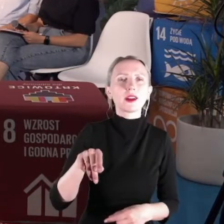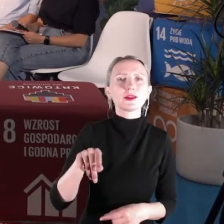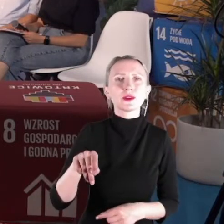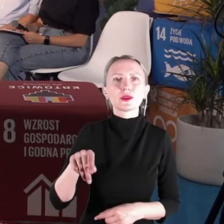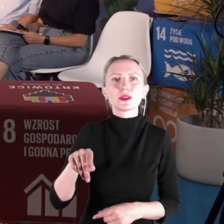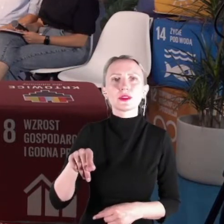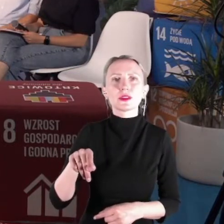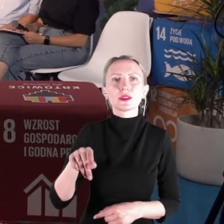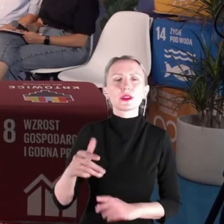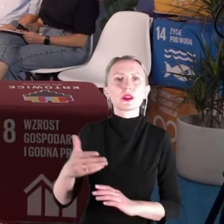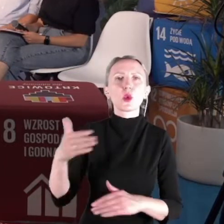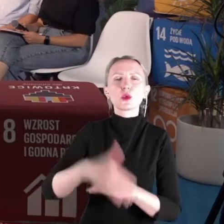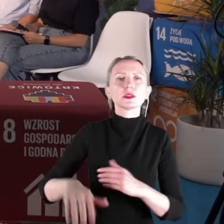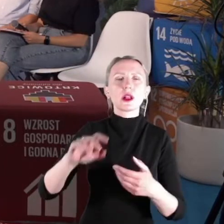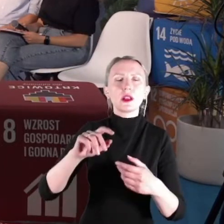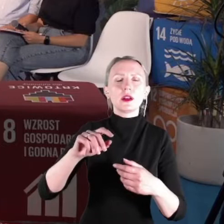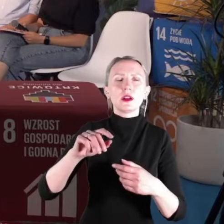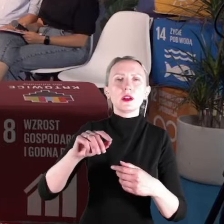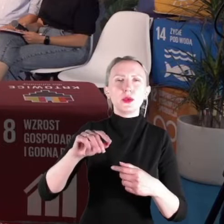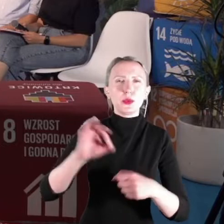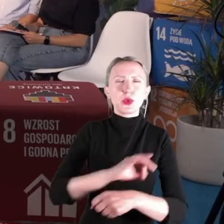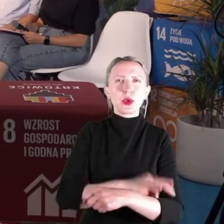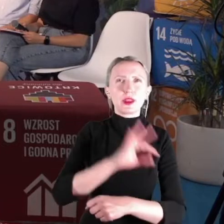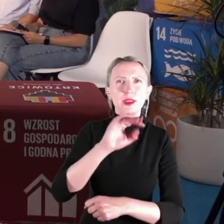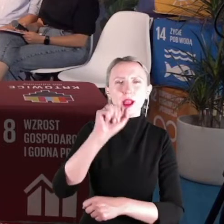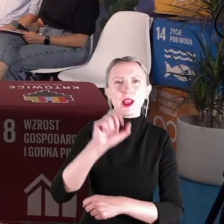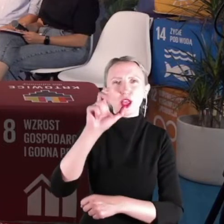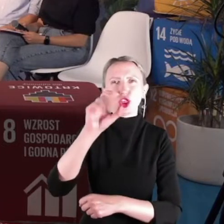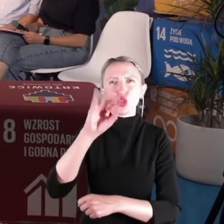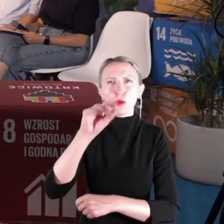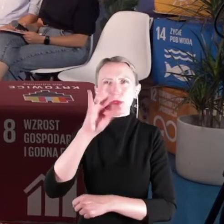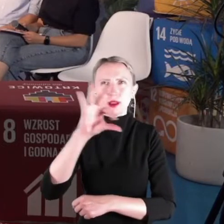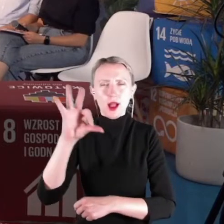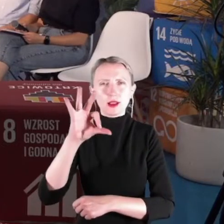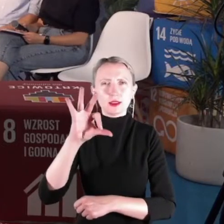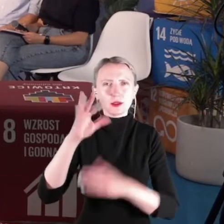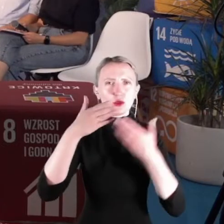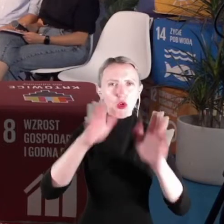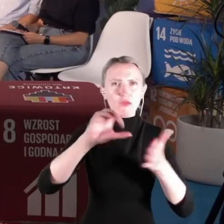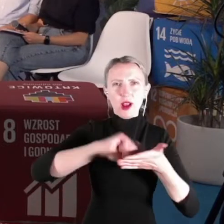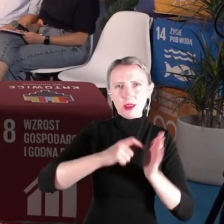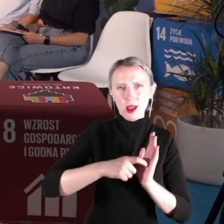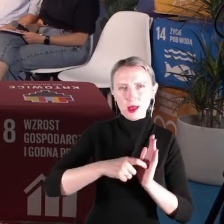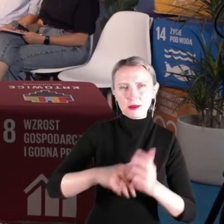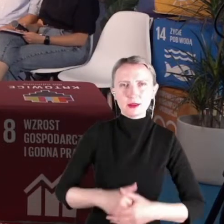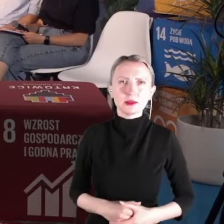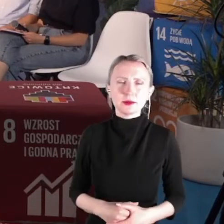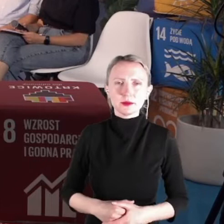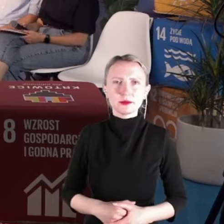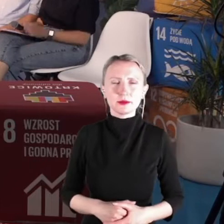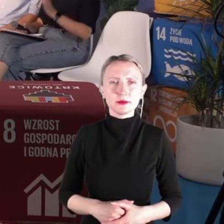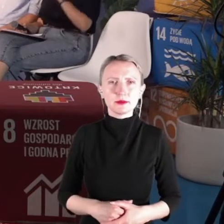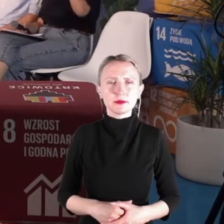Tropical, which consisted of 3 elements: an open classroom built in bamboo, a community